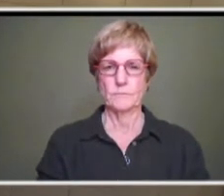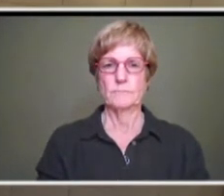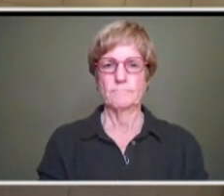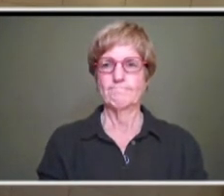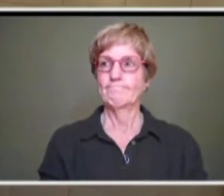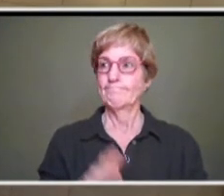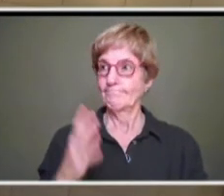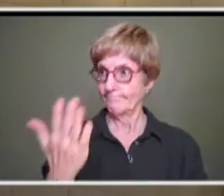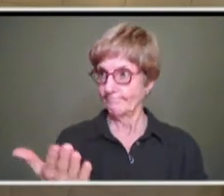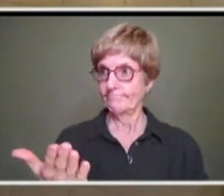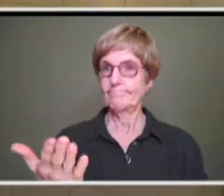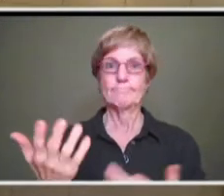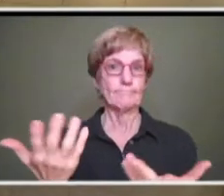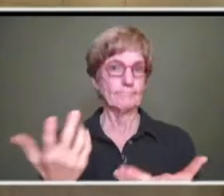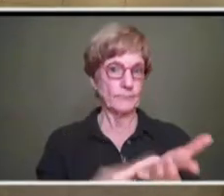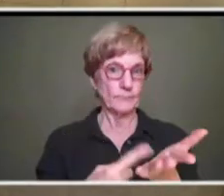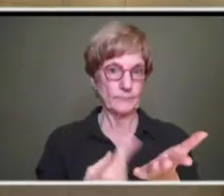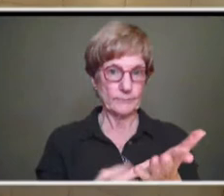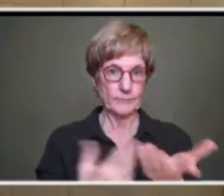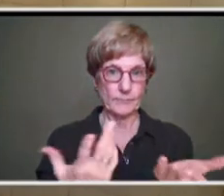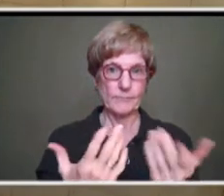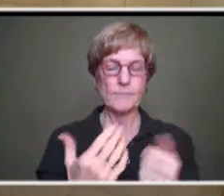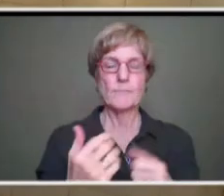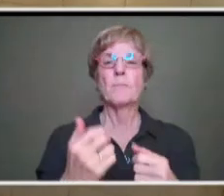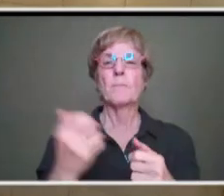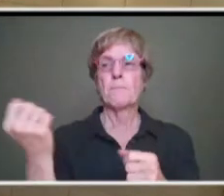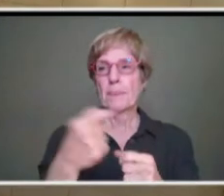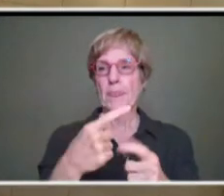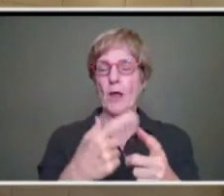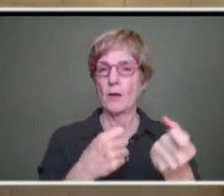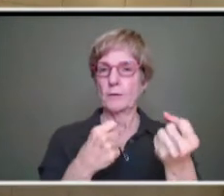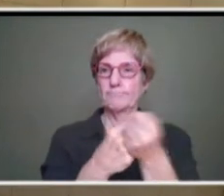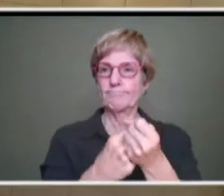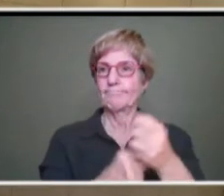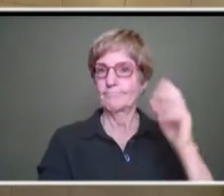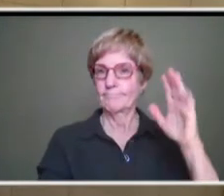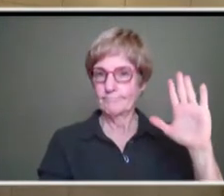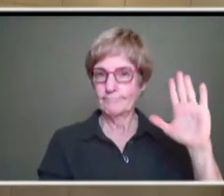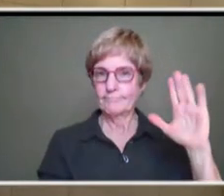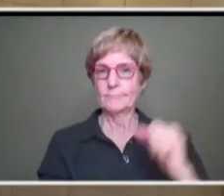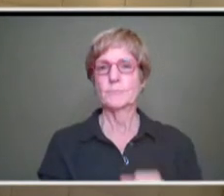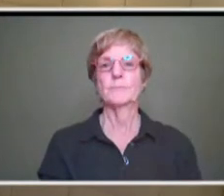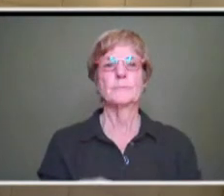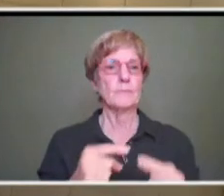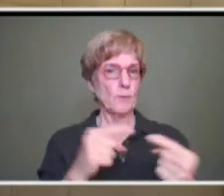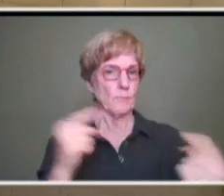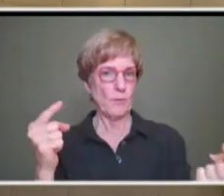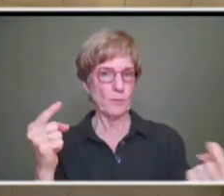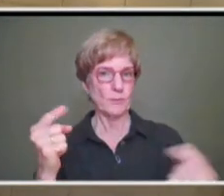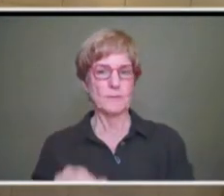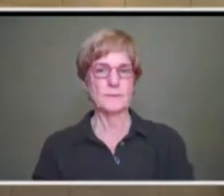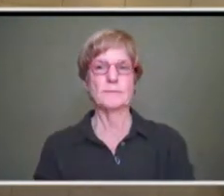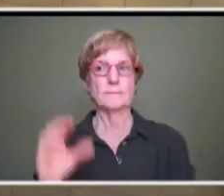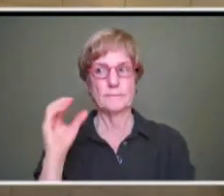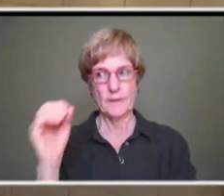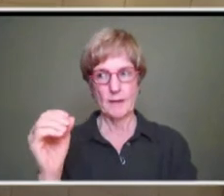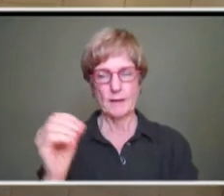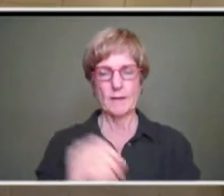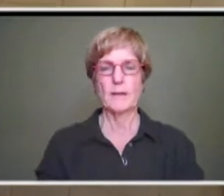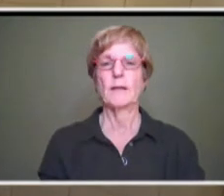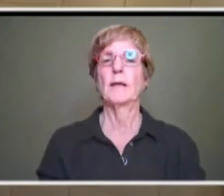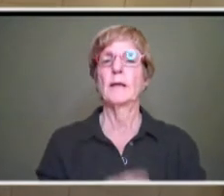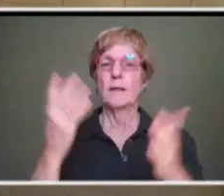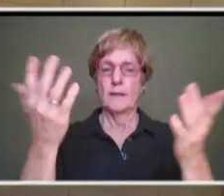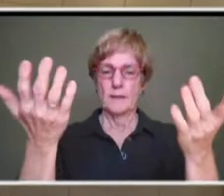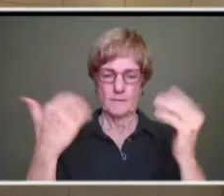any discussion on a motion hearing none all in favor close forward here raise your hand thank you any opposed none we move